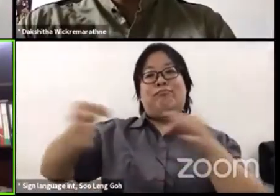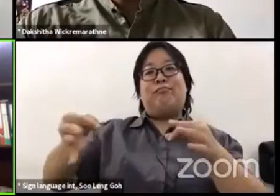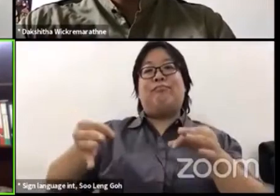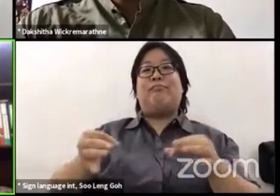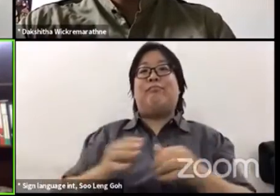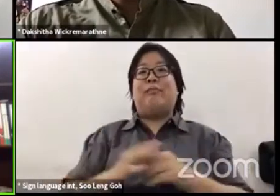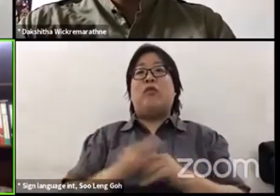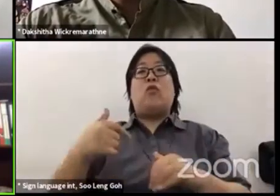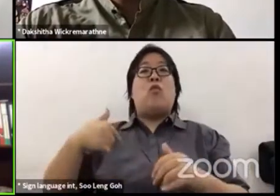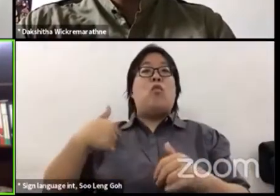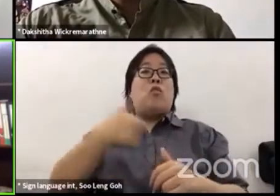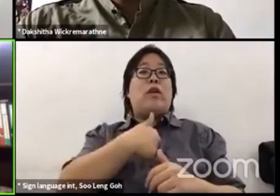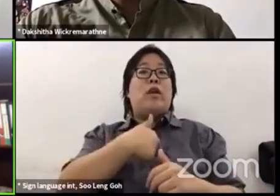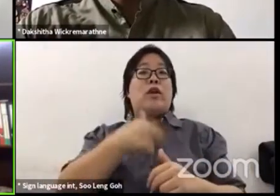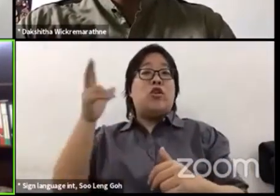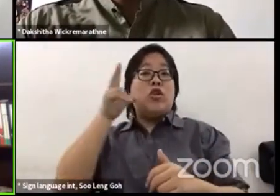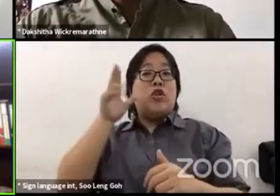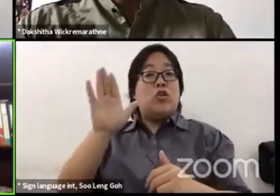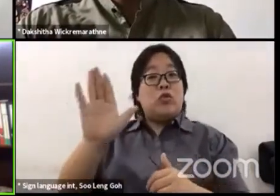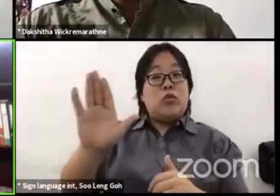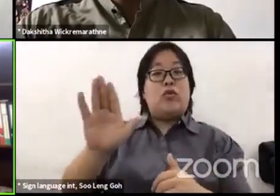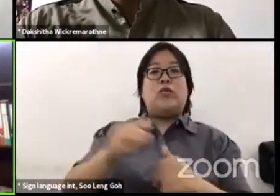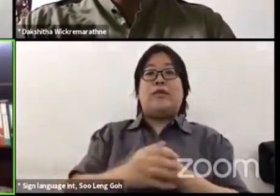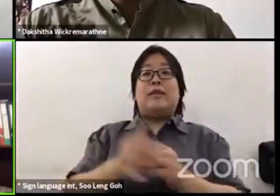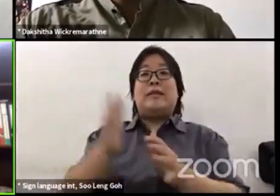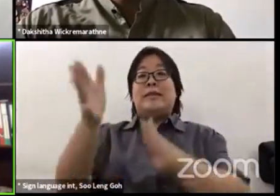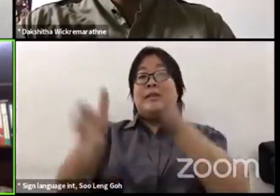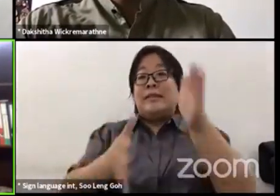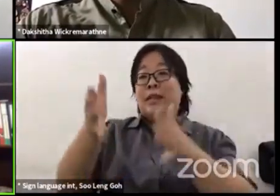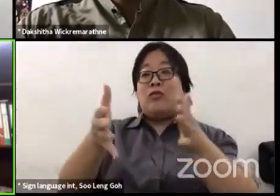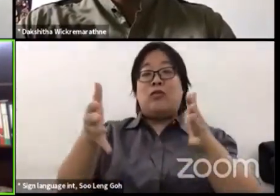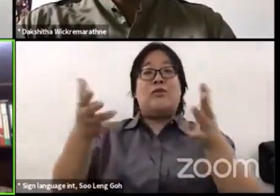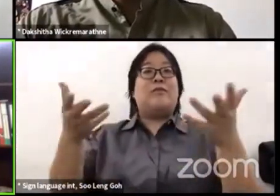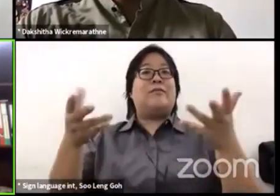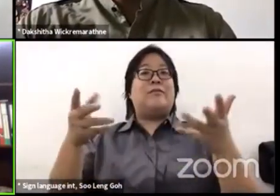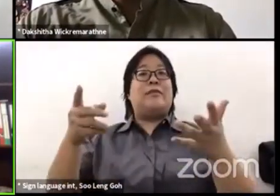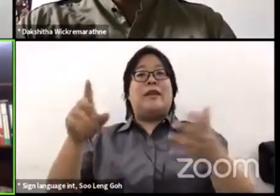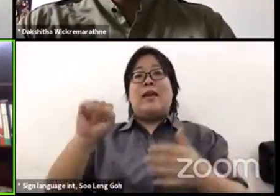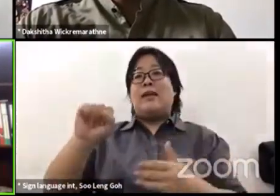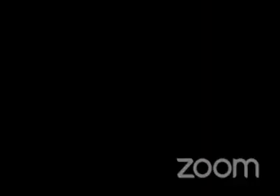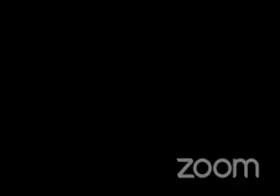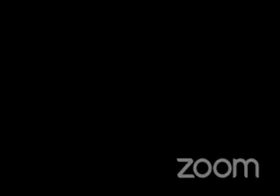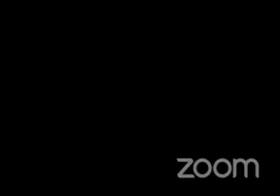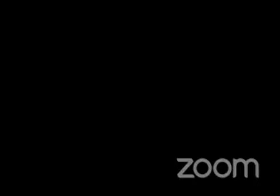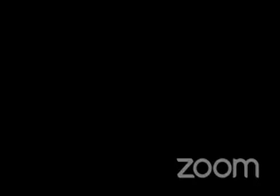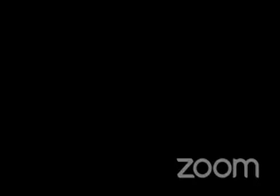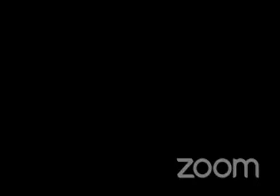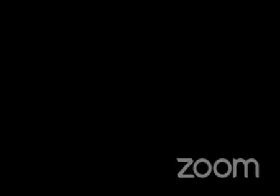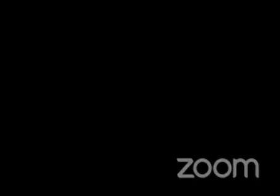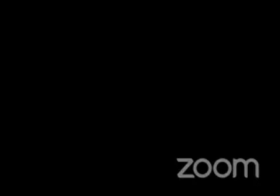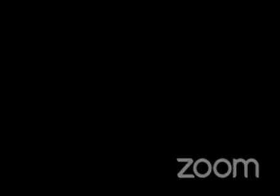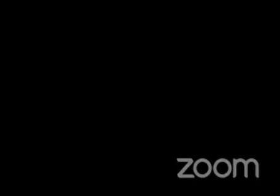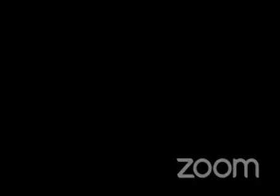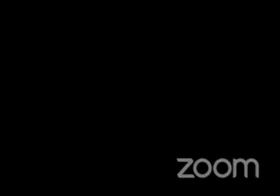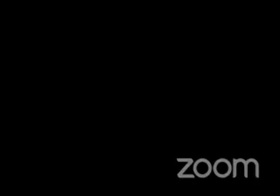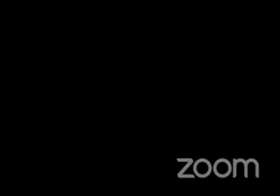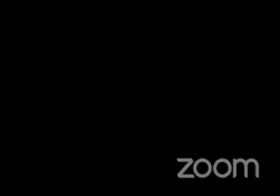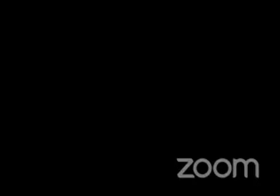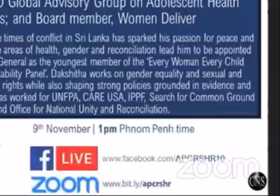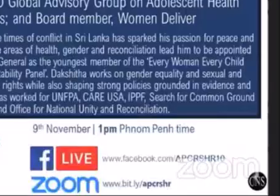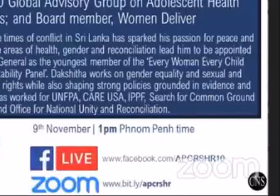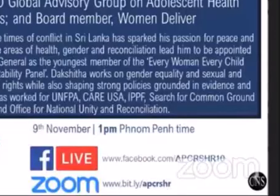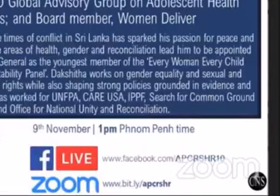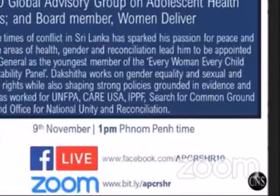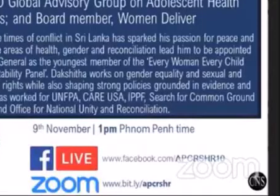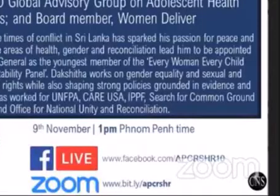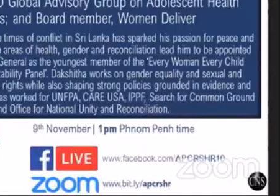You, a sign language glossary on sexual and reproductive health and rights of people with hearing disability. So